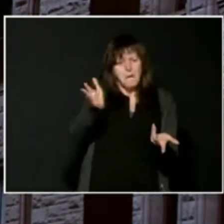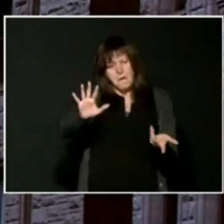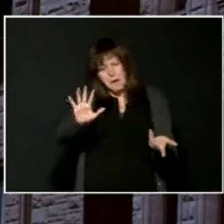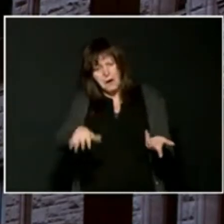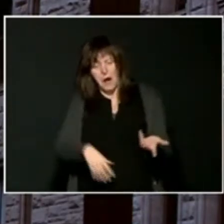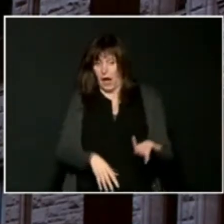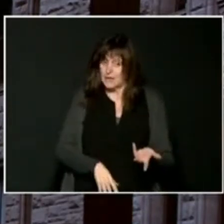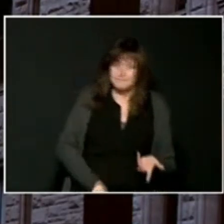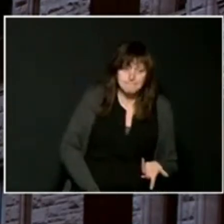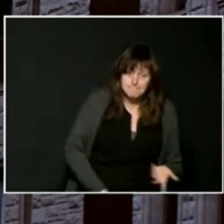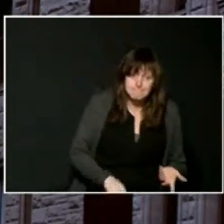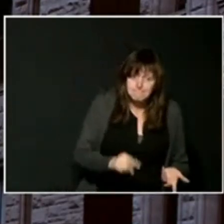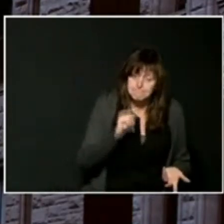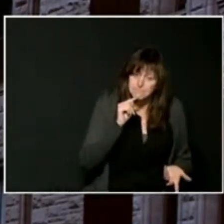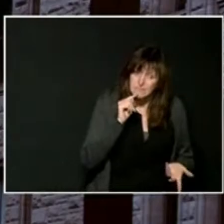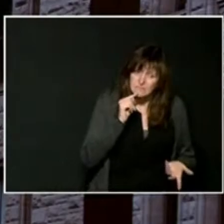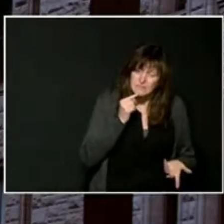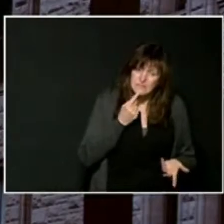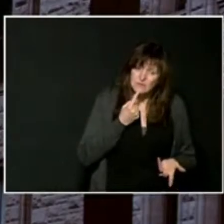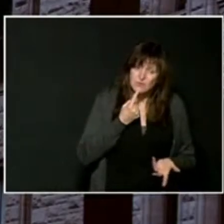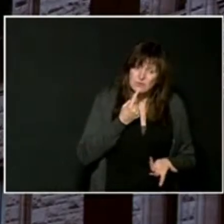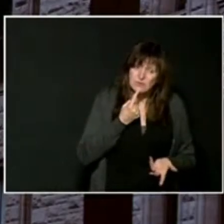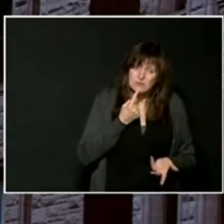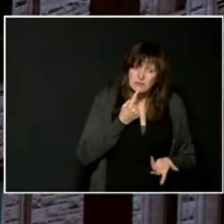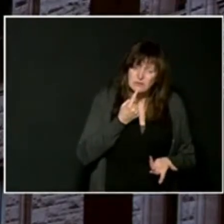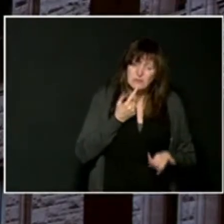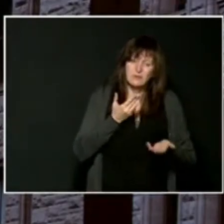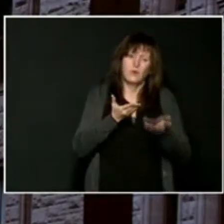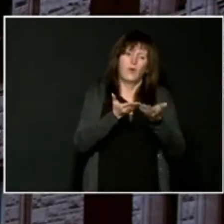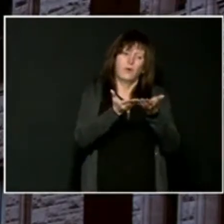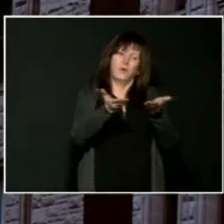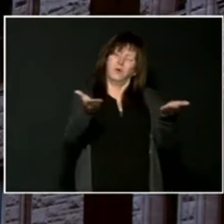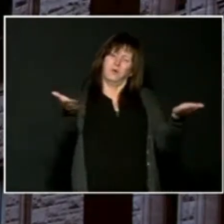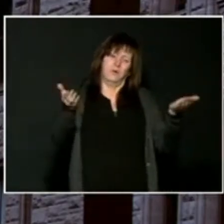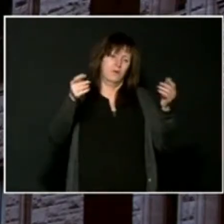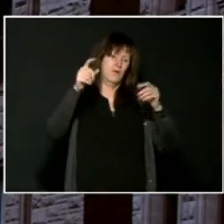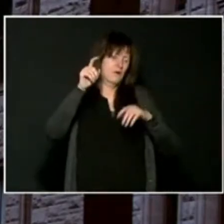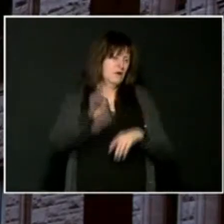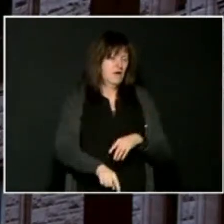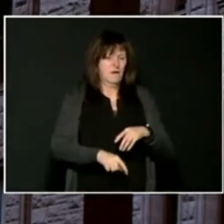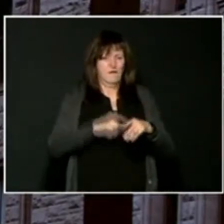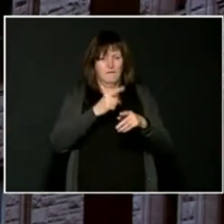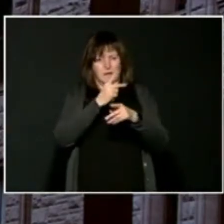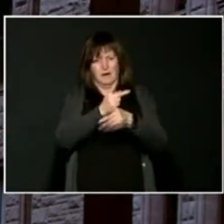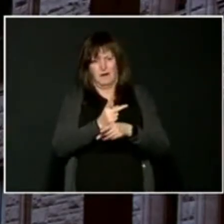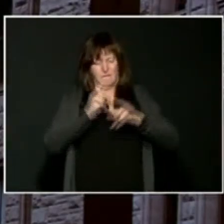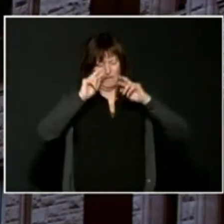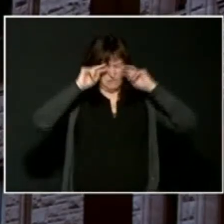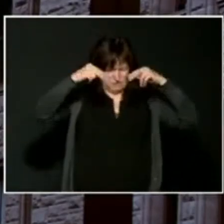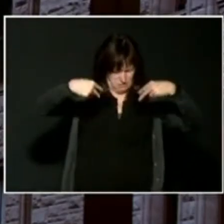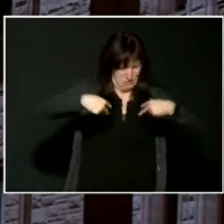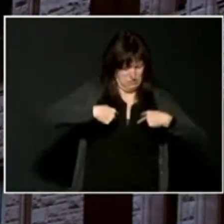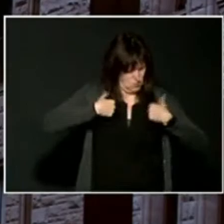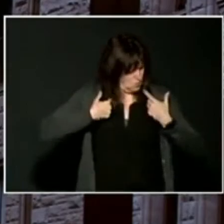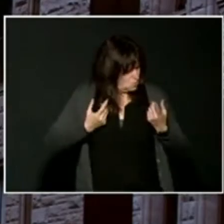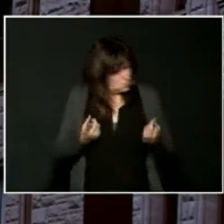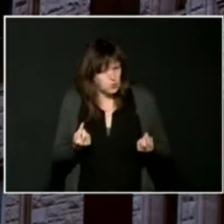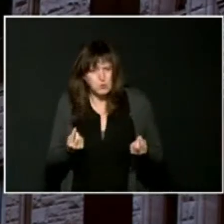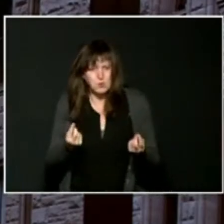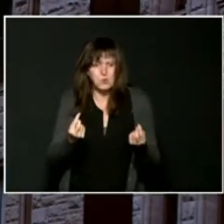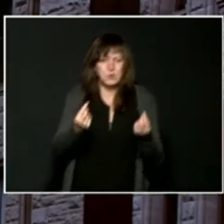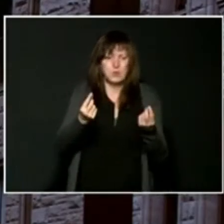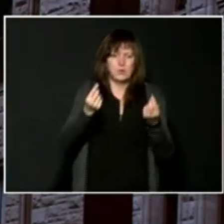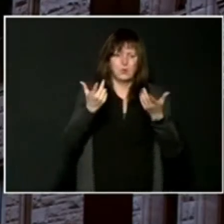have to be very careful about your personal behavior. No matter what level you're in now or what level we end up with recommendations to